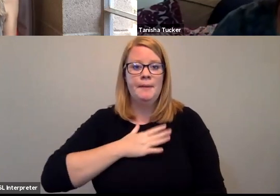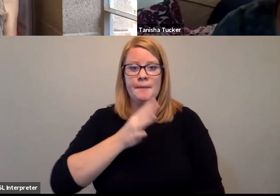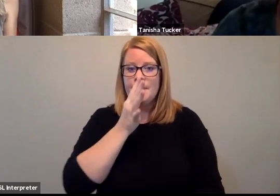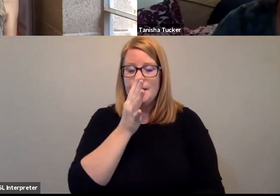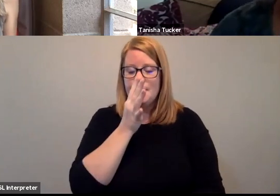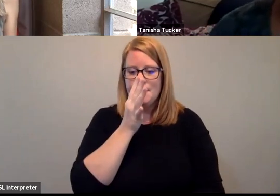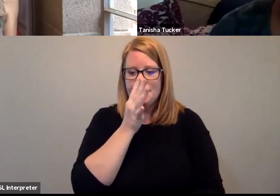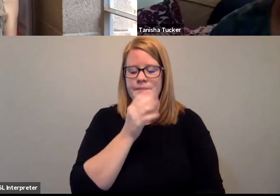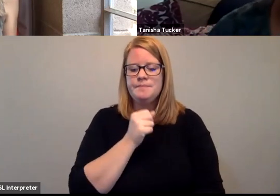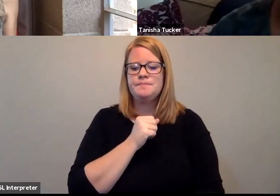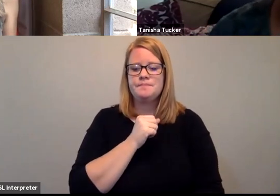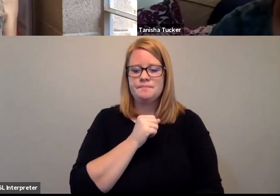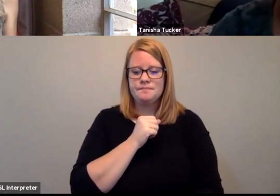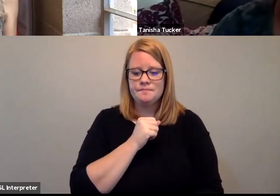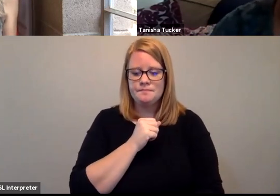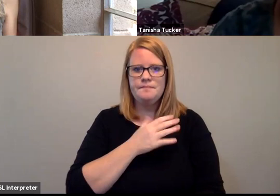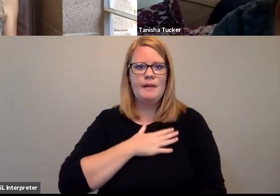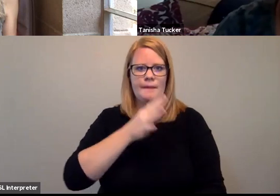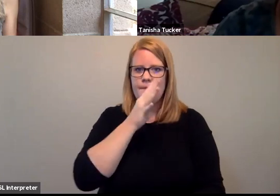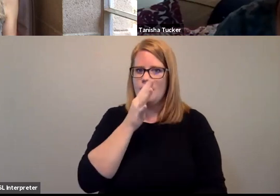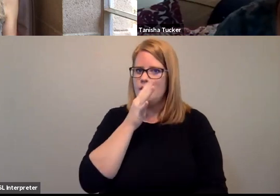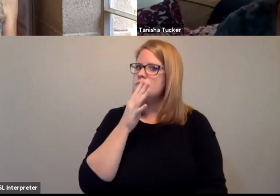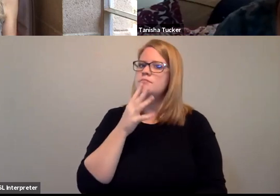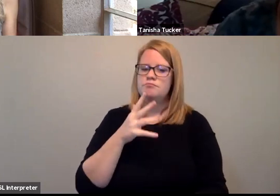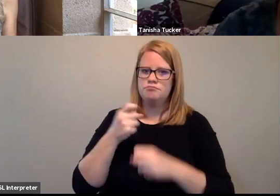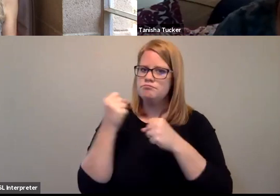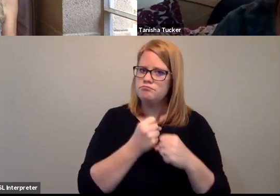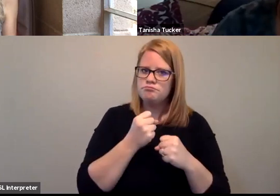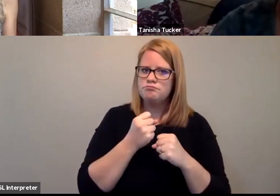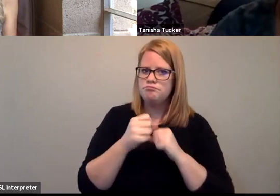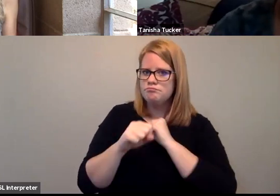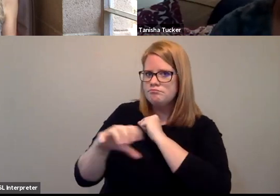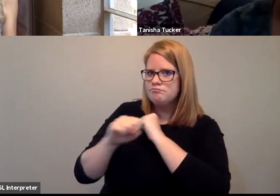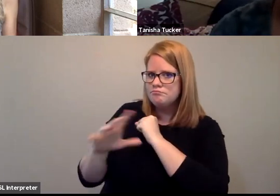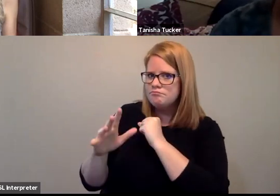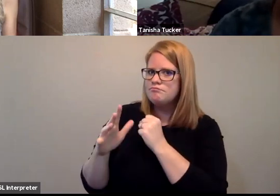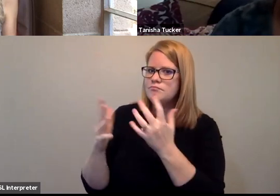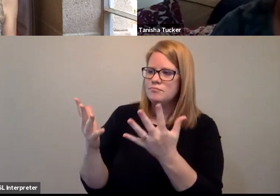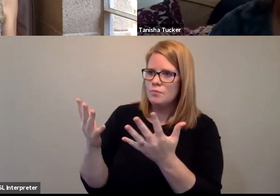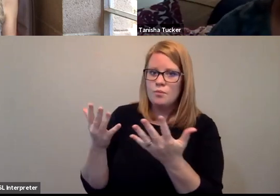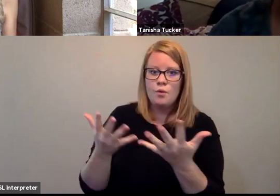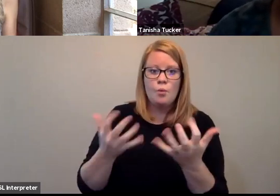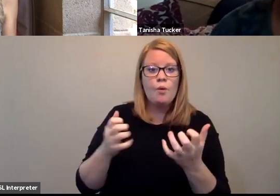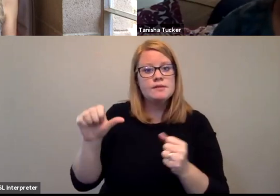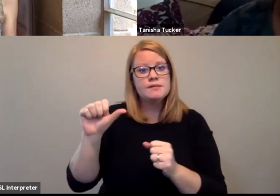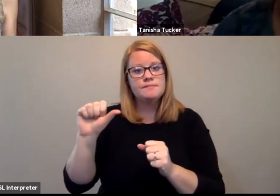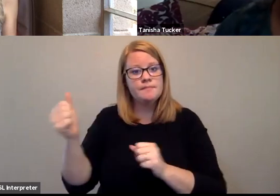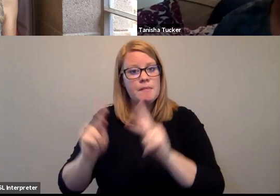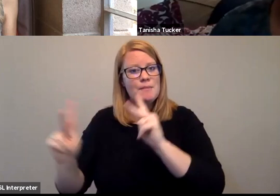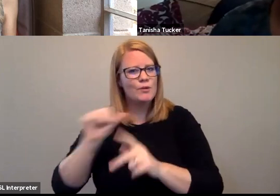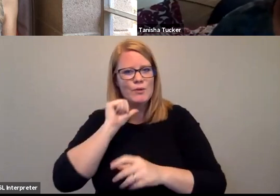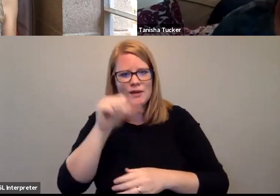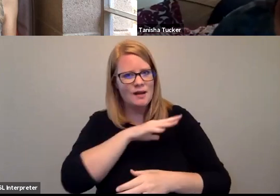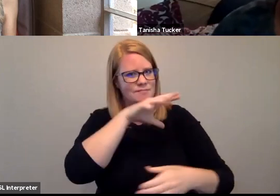made it almost a little bit more popular. And, there was a increase of non-natives coming out for a while,